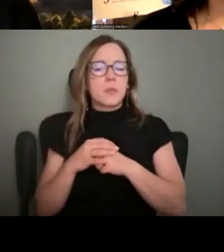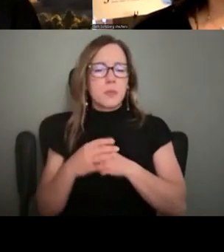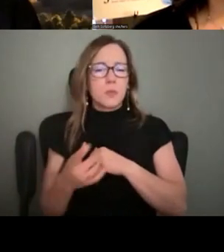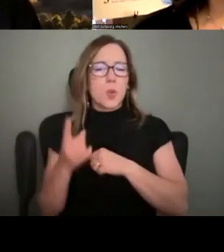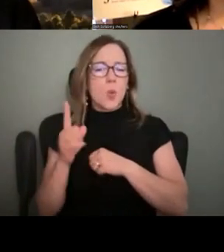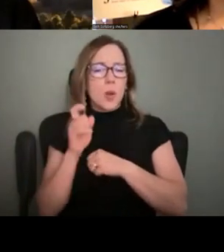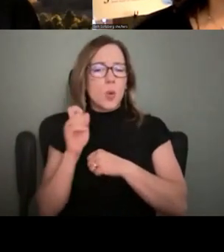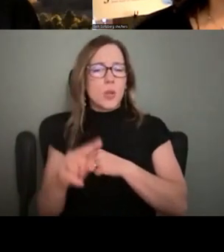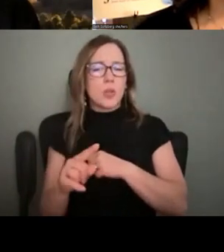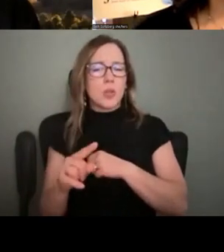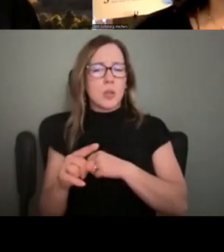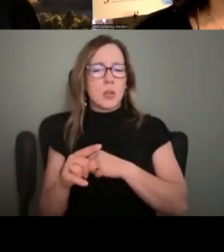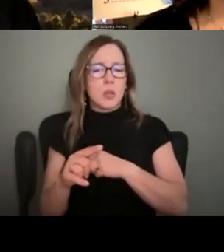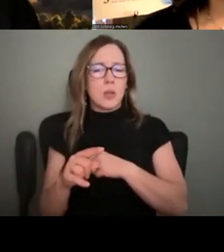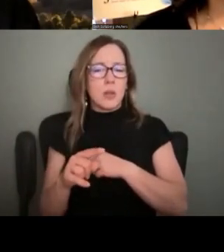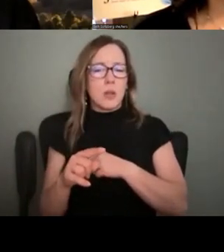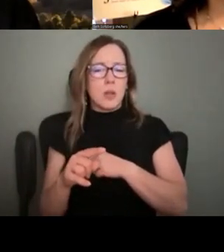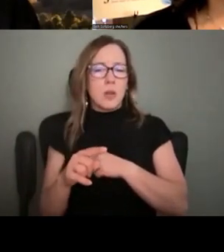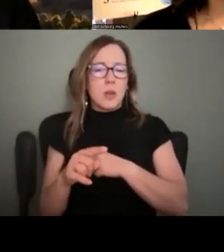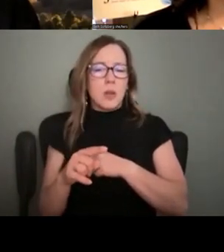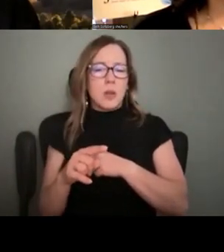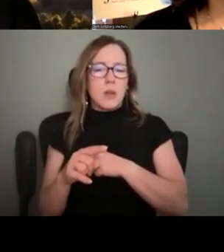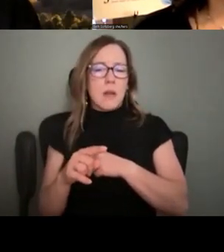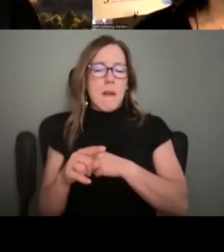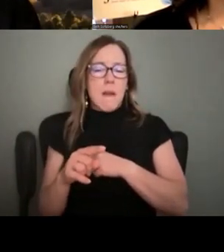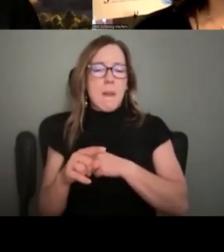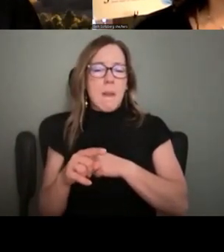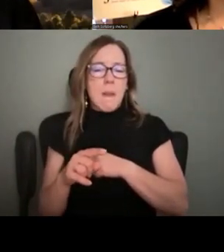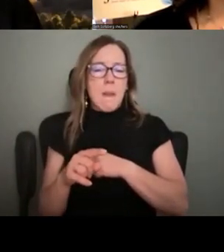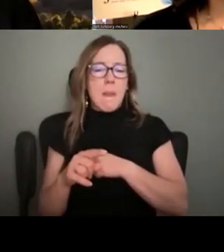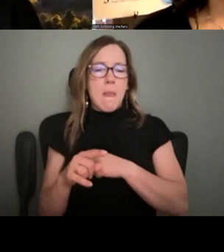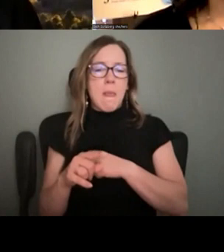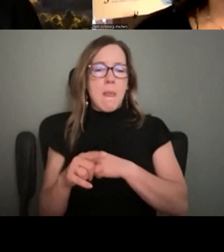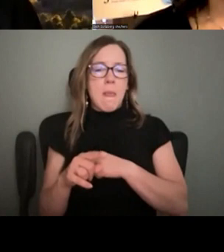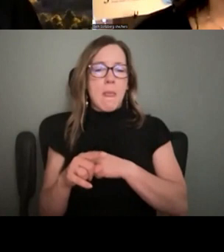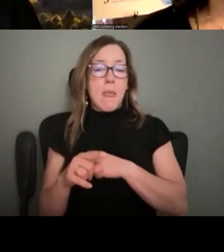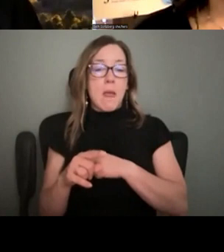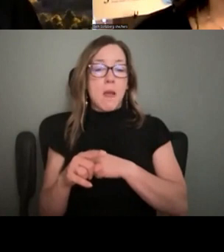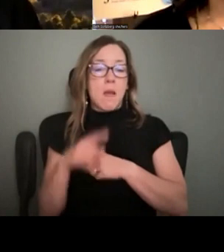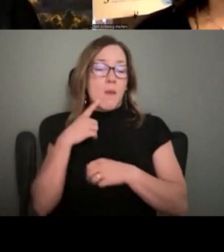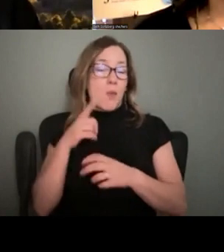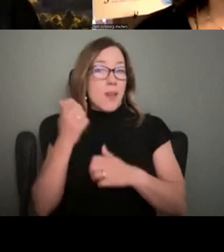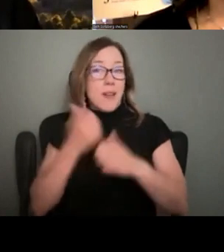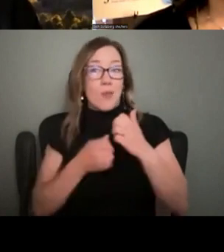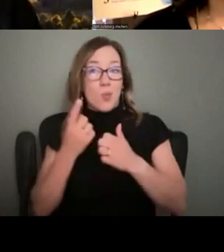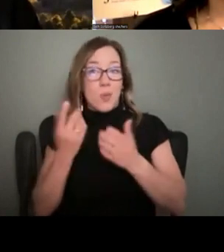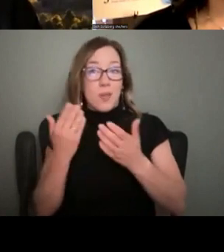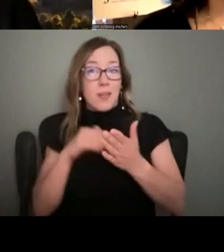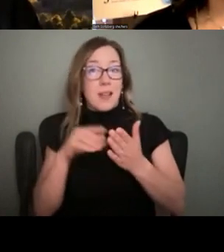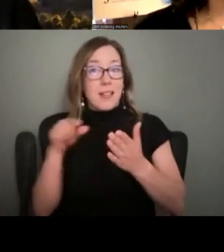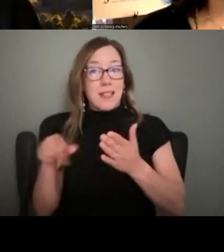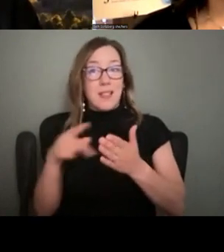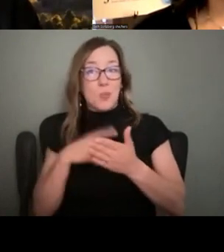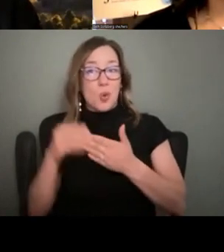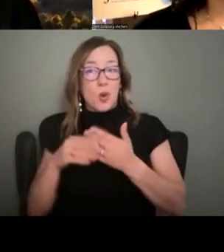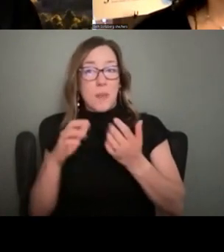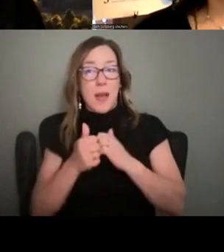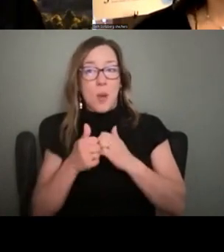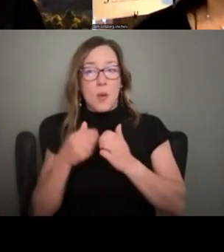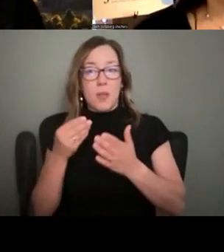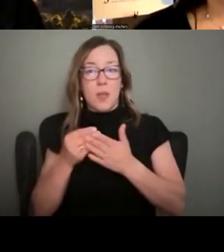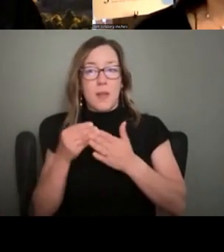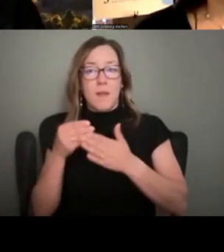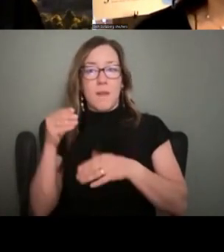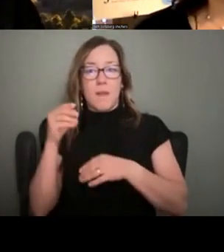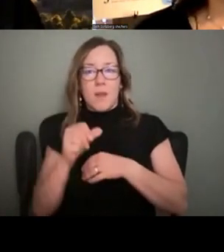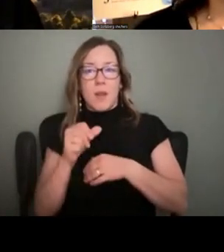think they're all great questions. One is for everyone again, how are these programs funded? And Jennifer, if I could take it